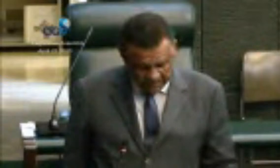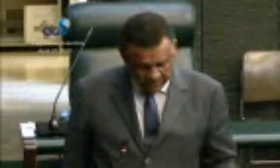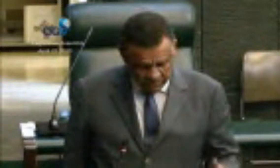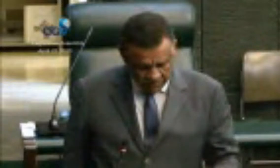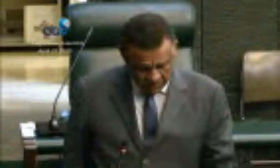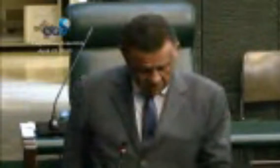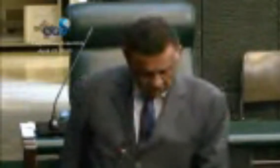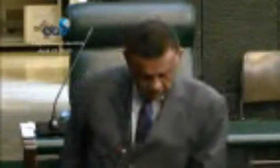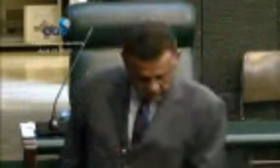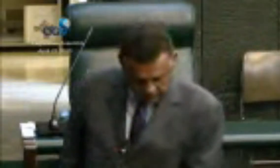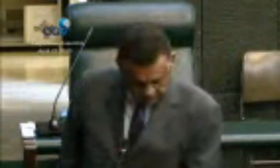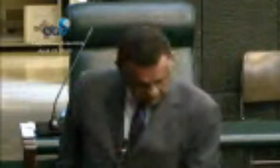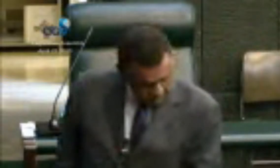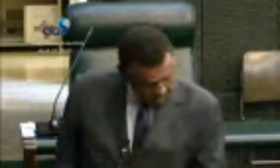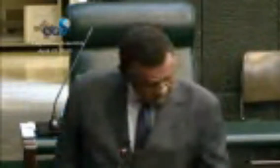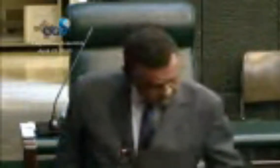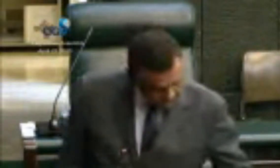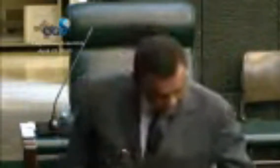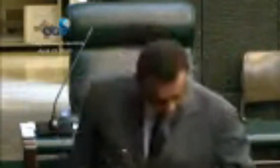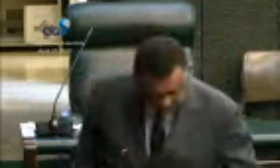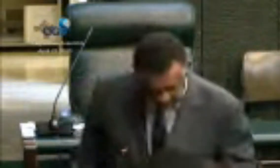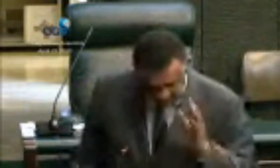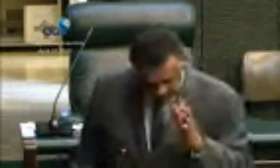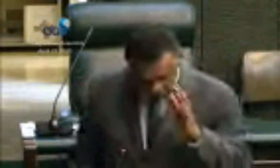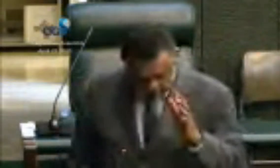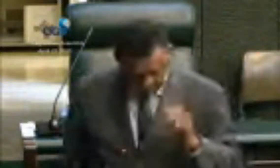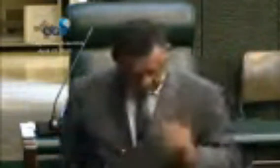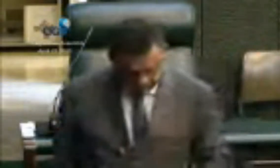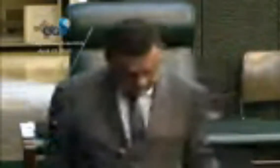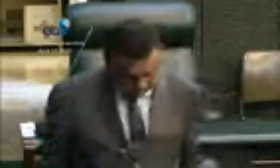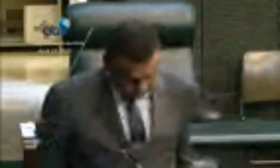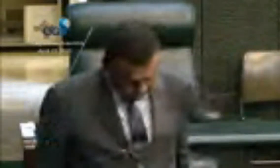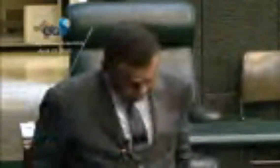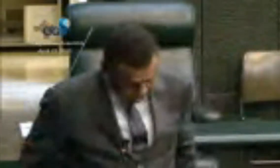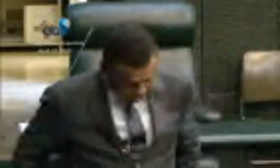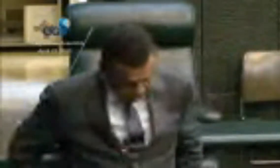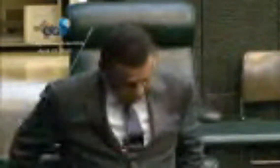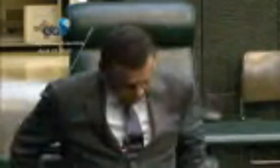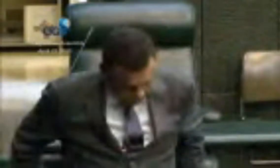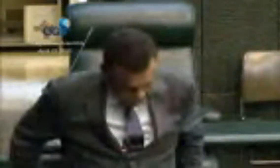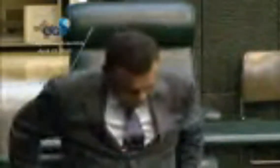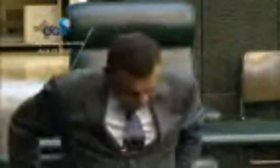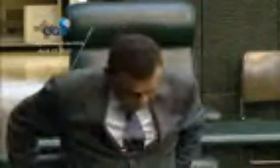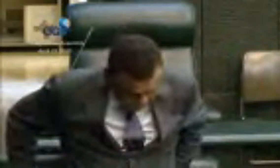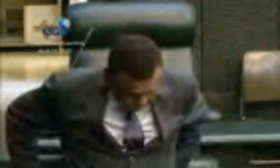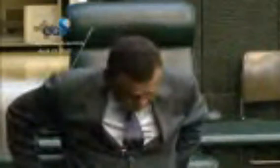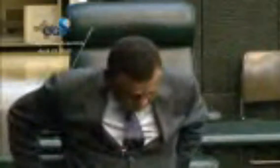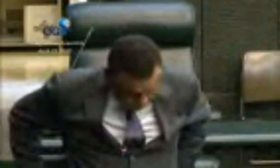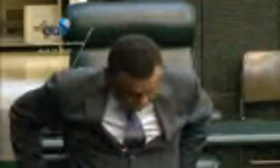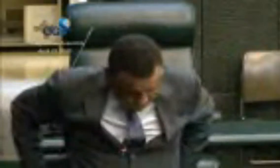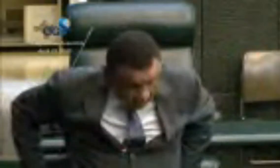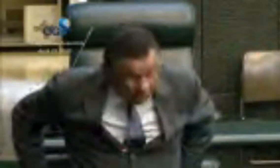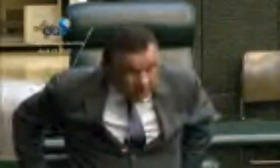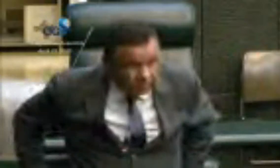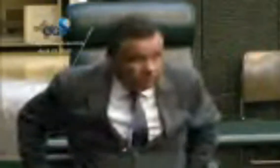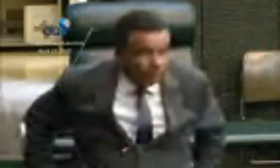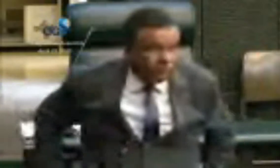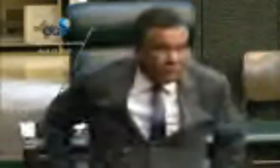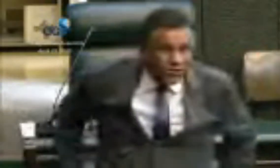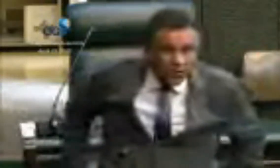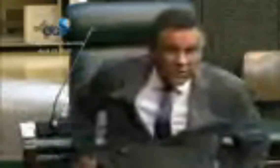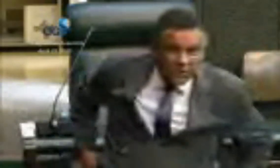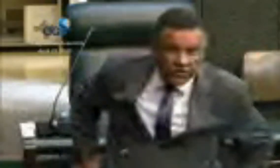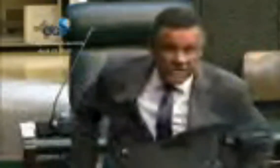had the need for these people until now. We took it for granted.